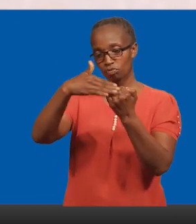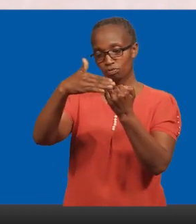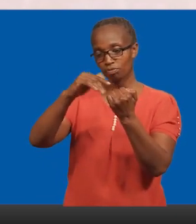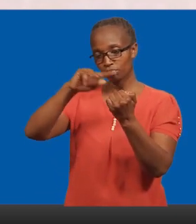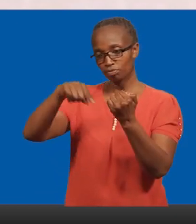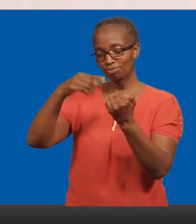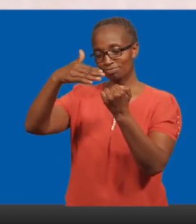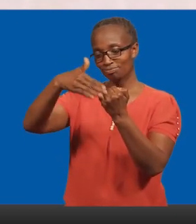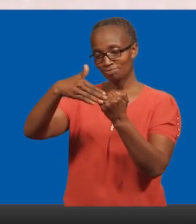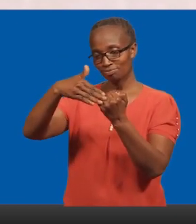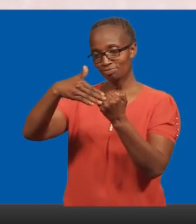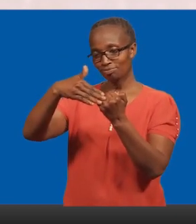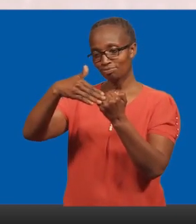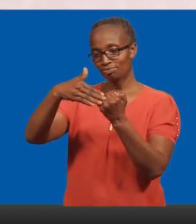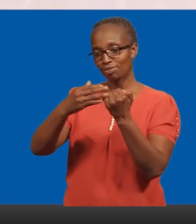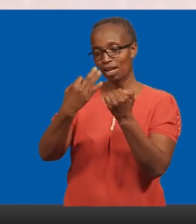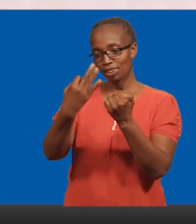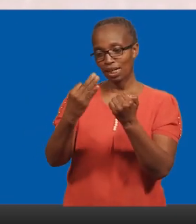of